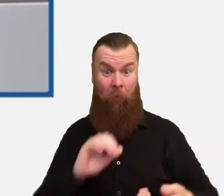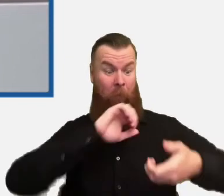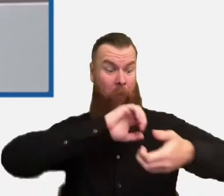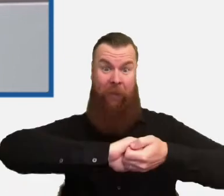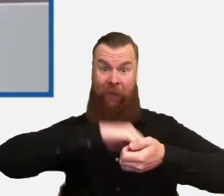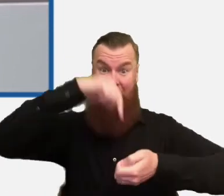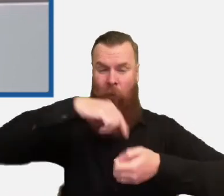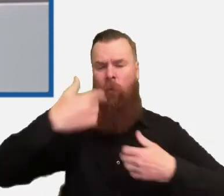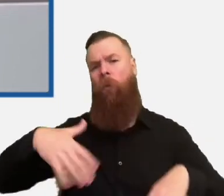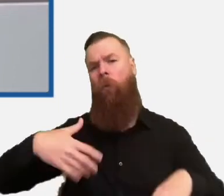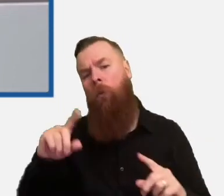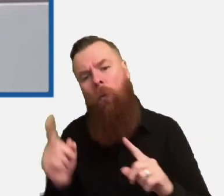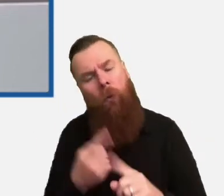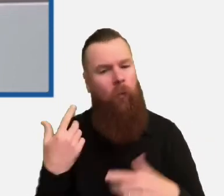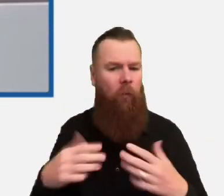the